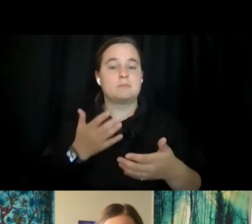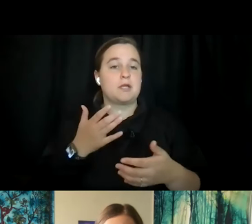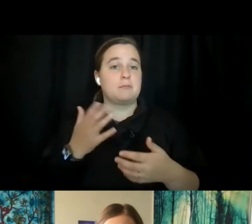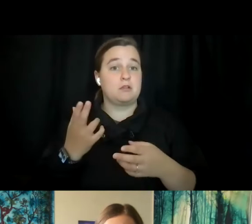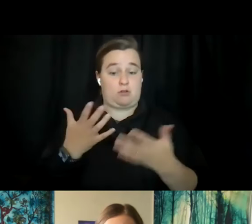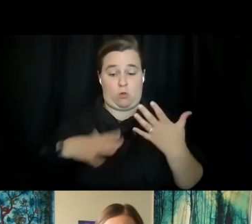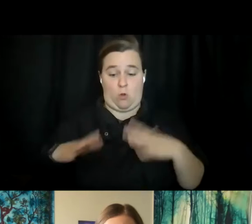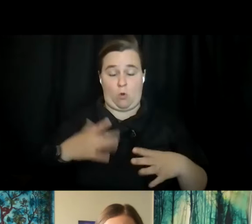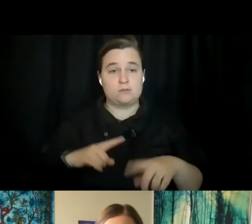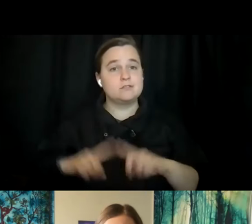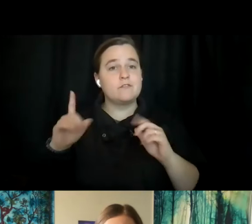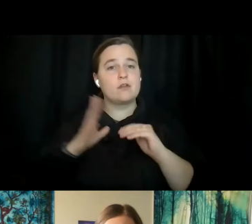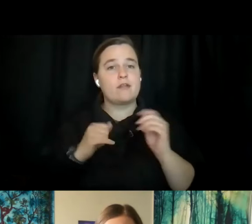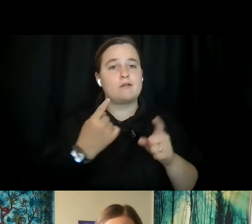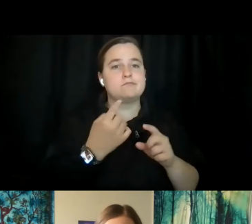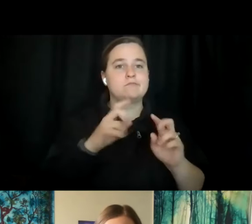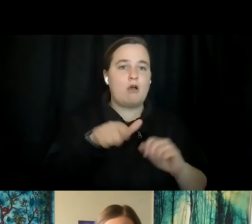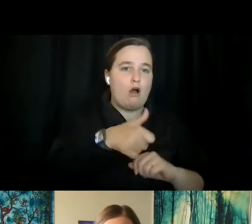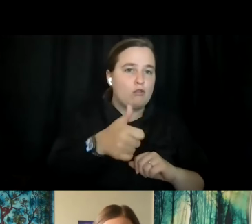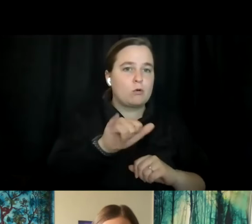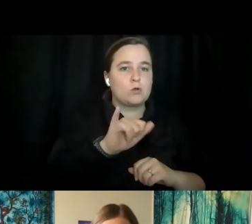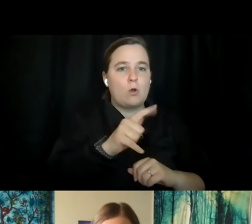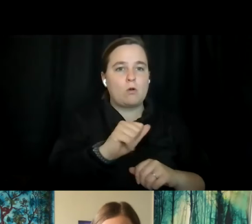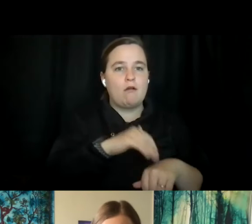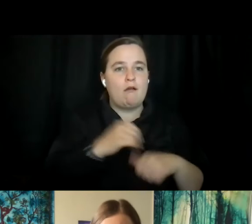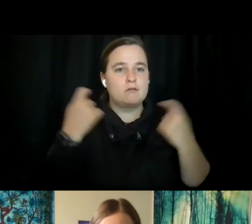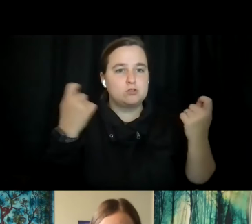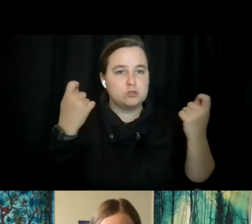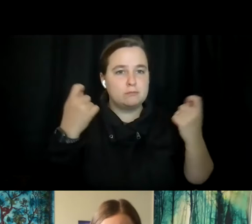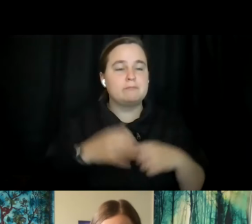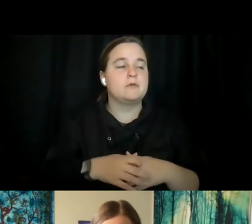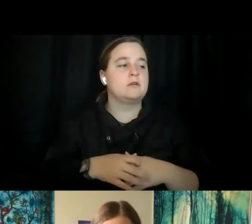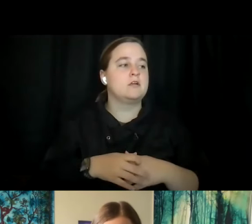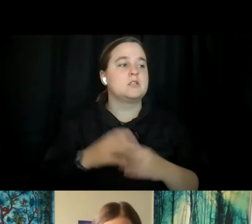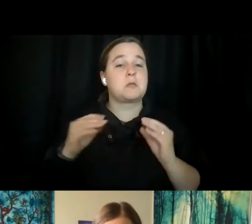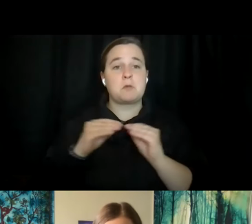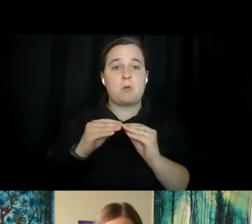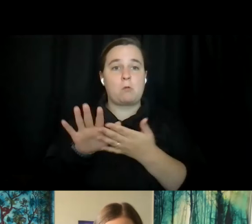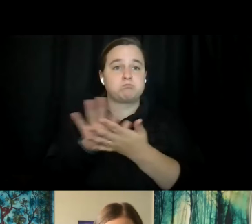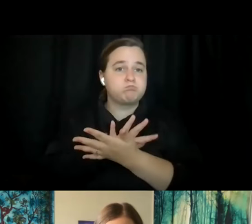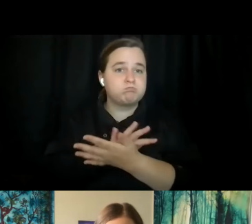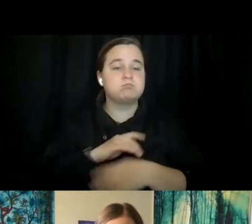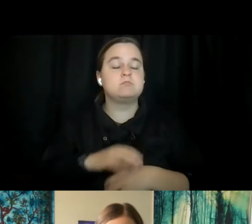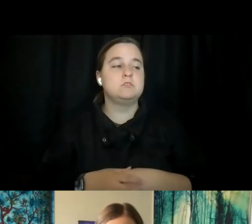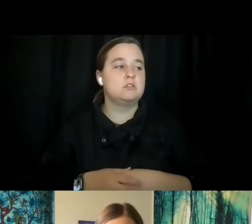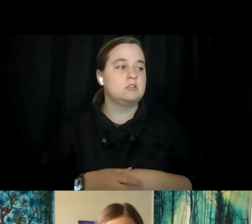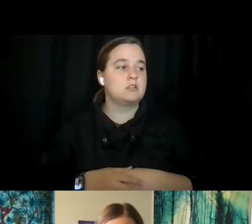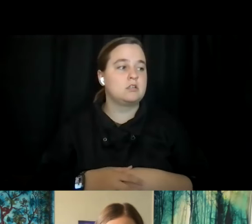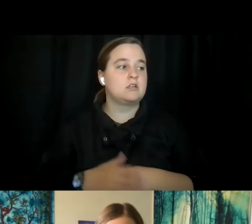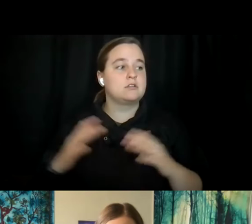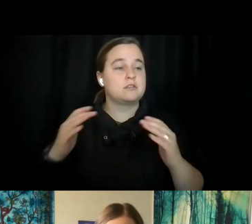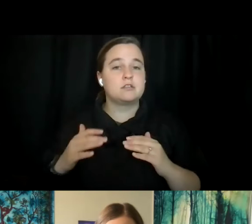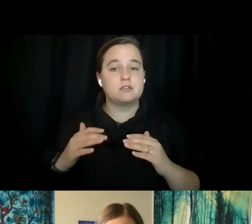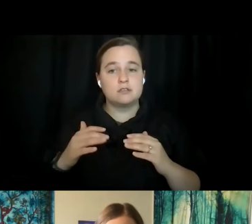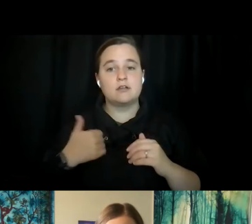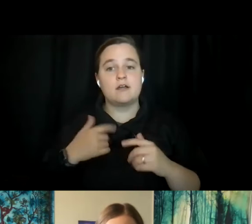So trying to wear something that's more conspicuous, and yeah, and having a